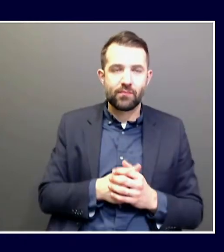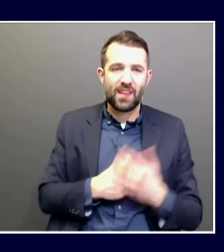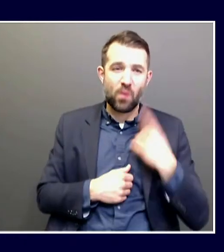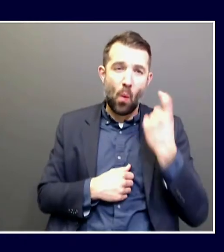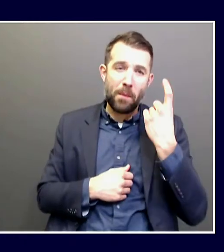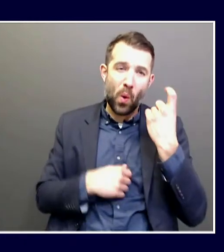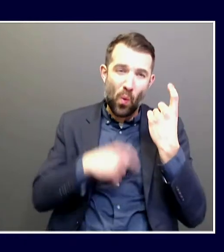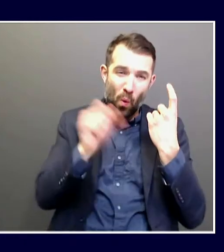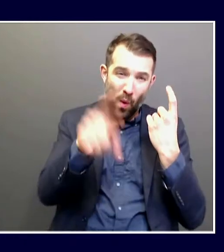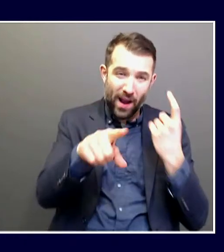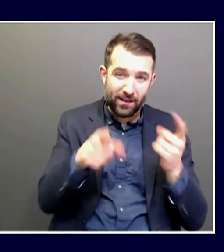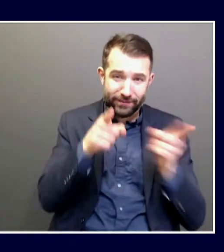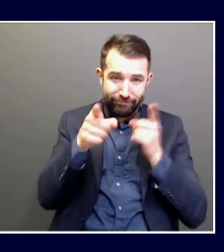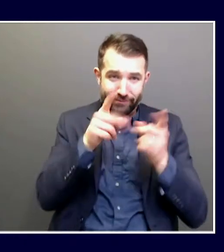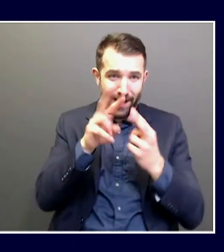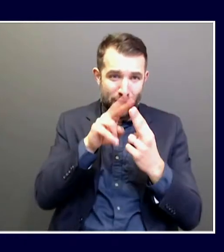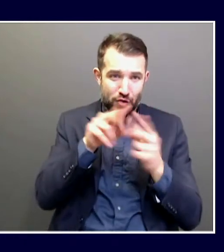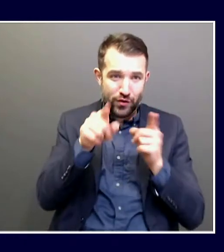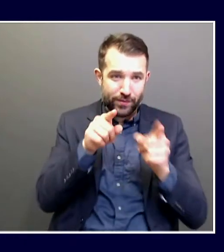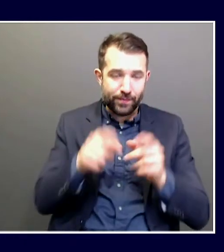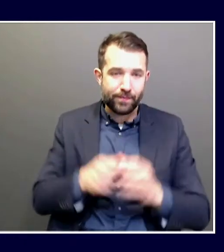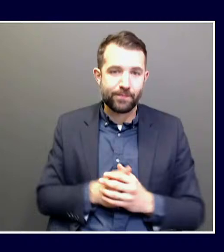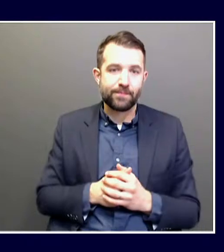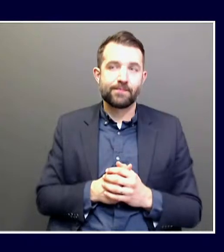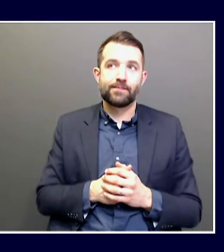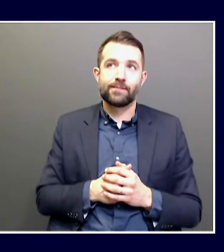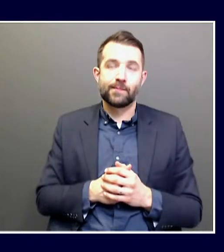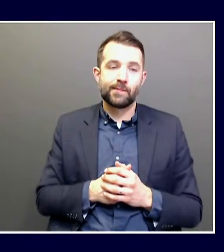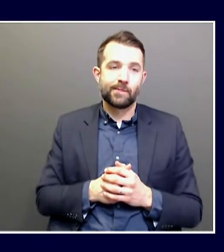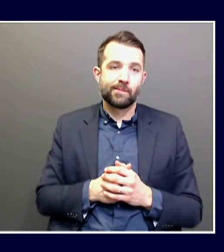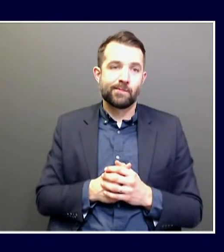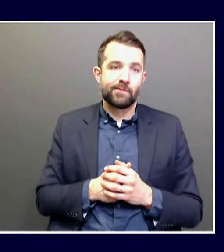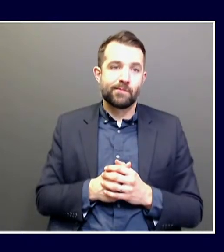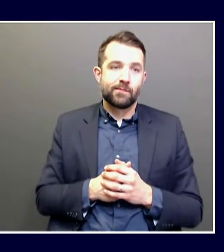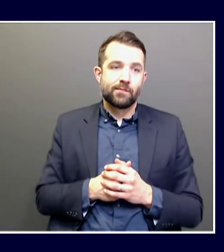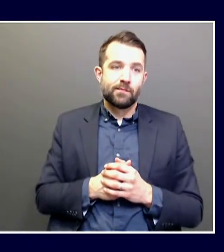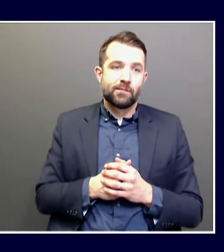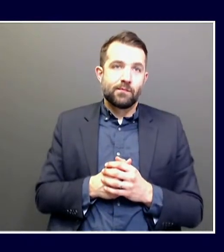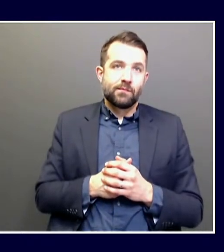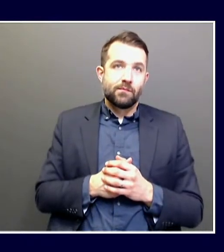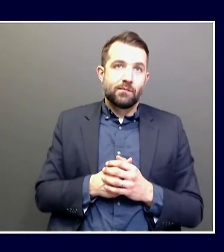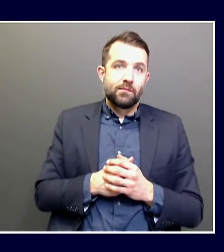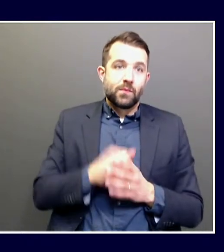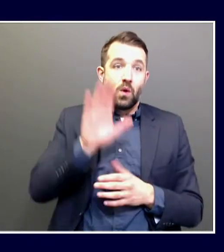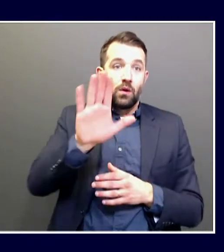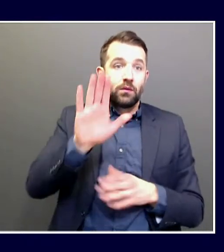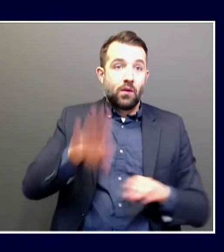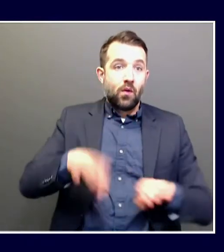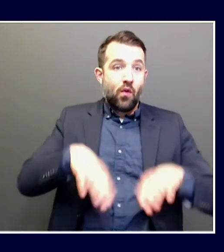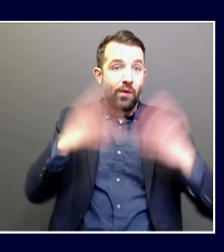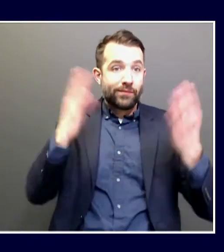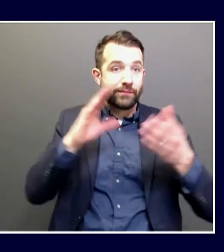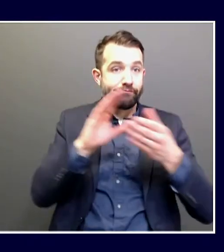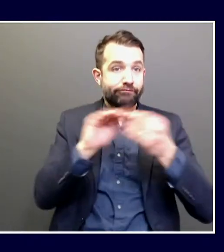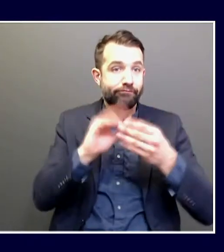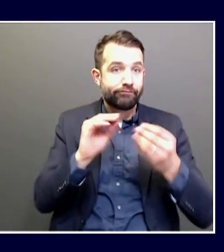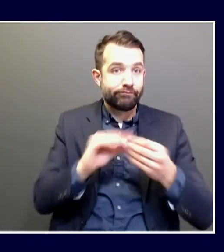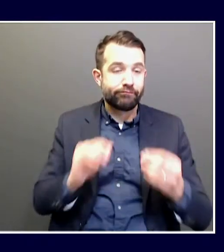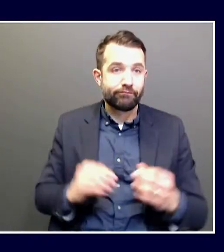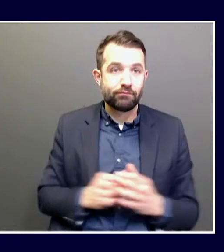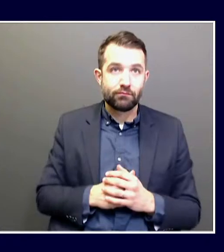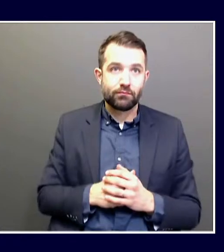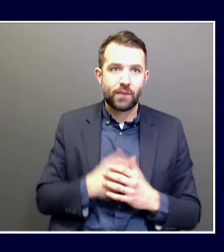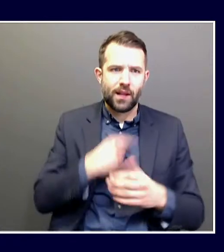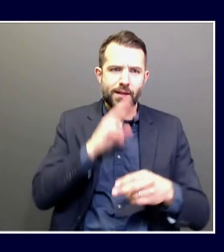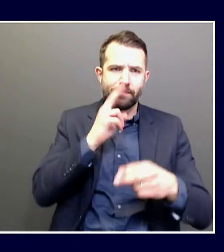Commissioner, or Dr. Shah. In the opening monologue, you mentioned that that there was death